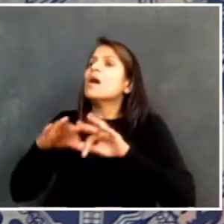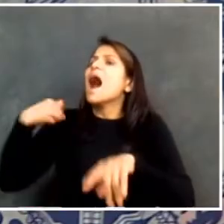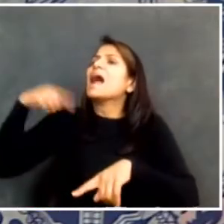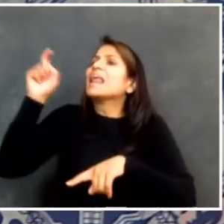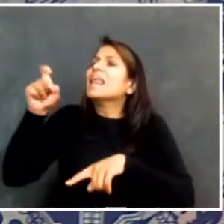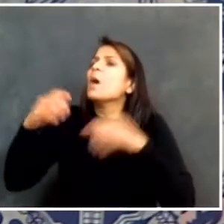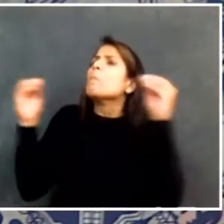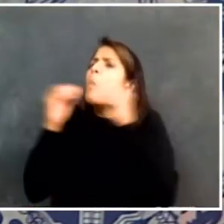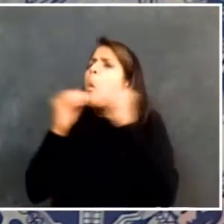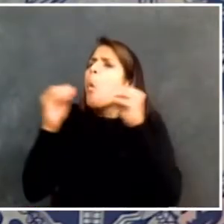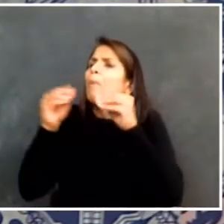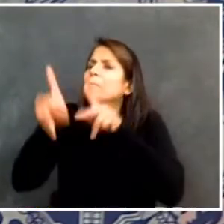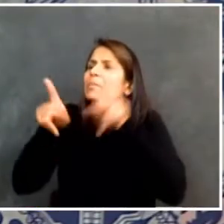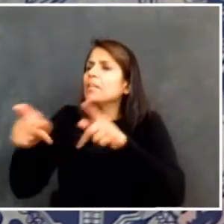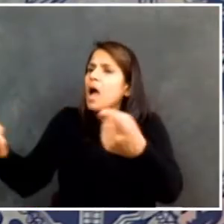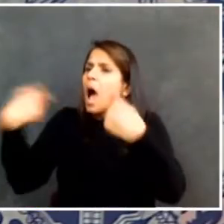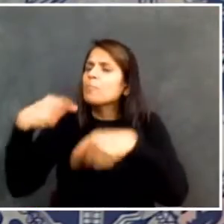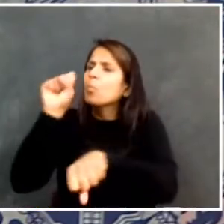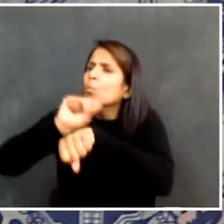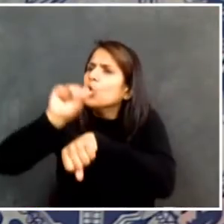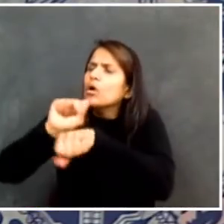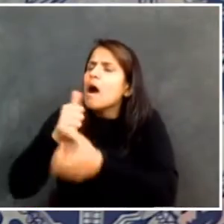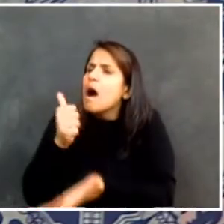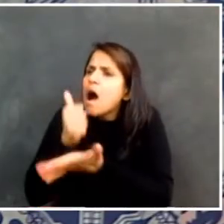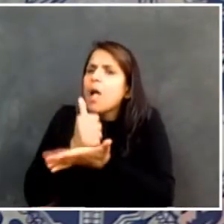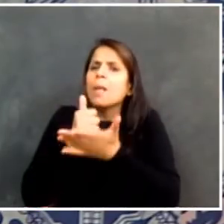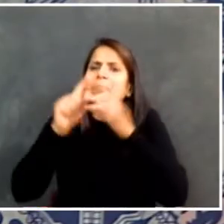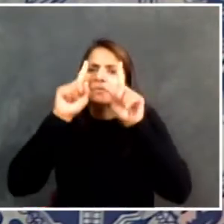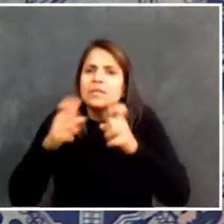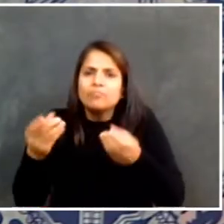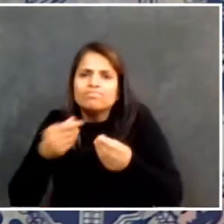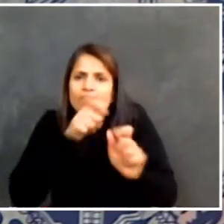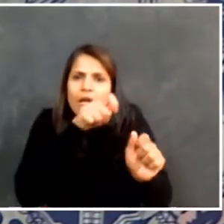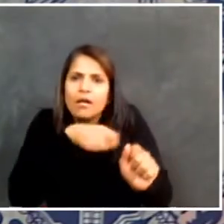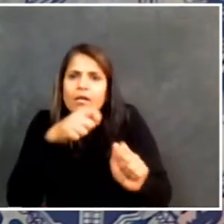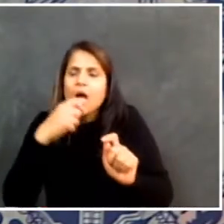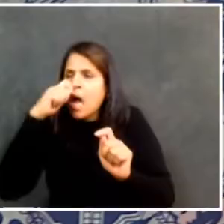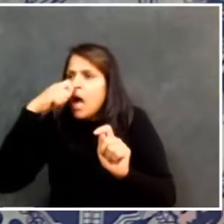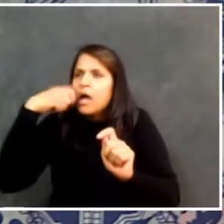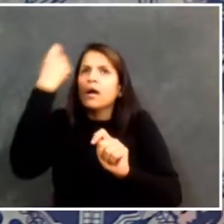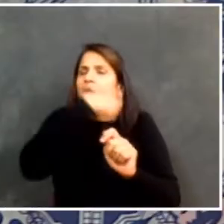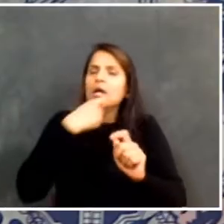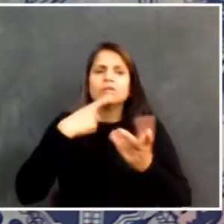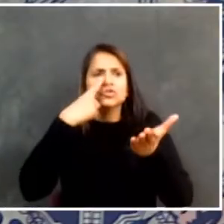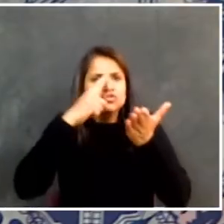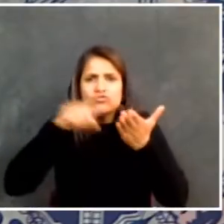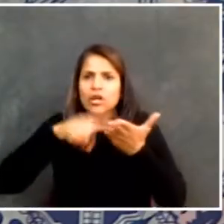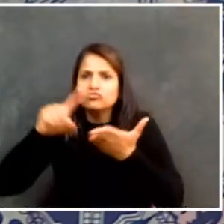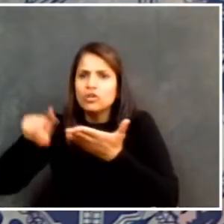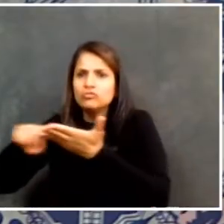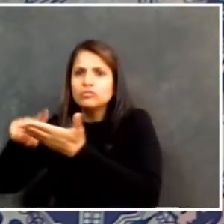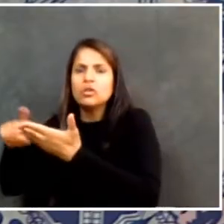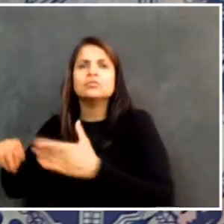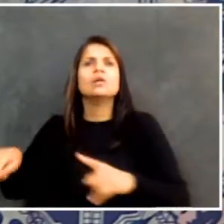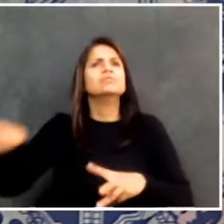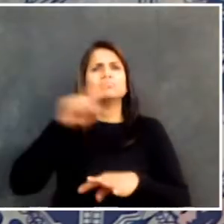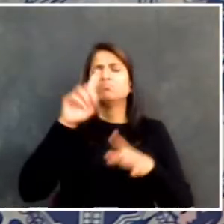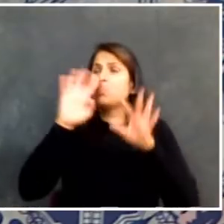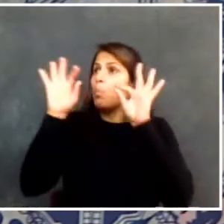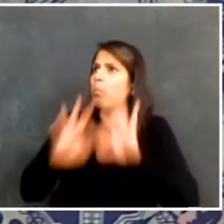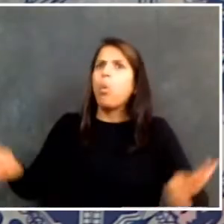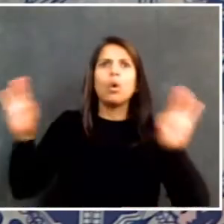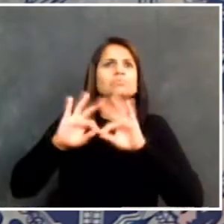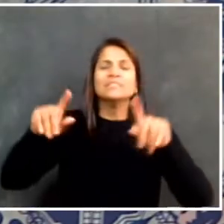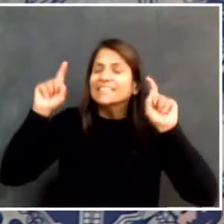traditional hospitals and the alternative hospitals? So no. We need healthcare workers. If they're available and somehow not